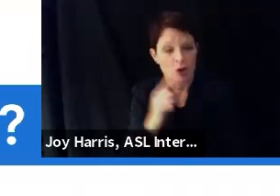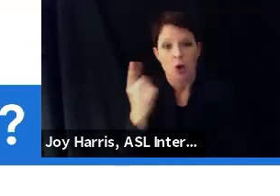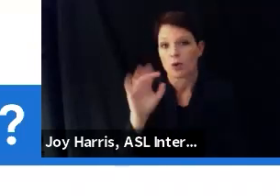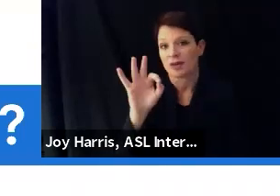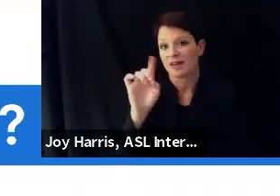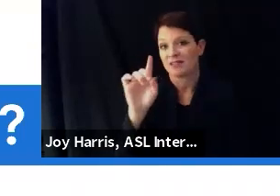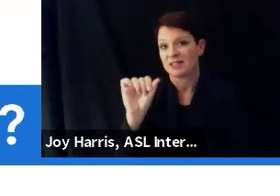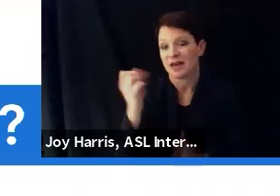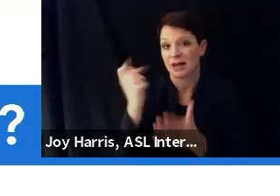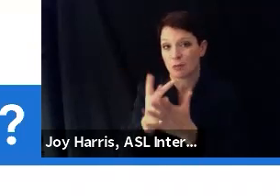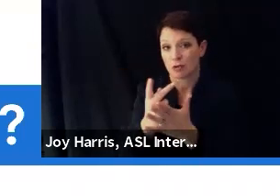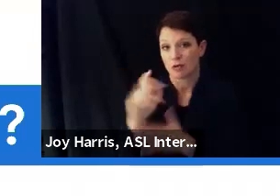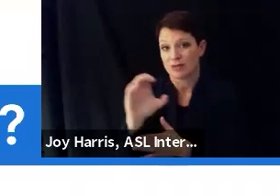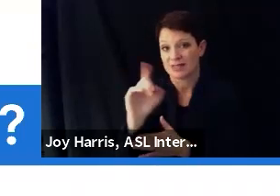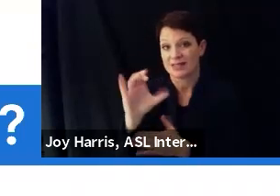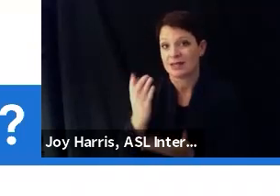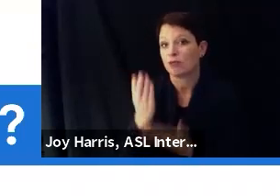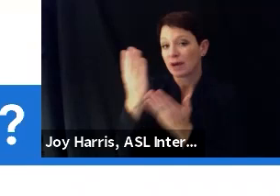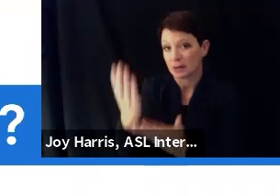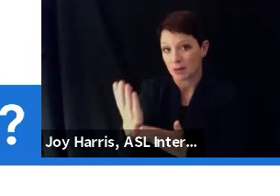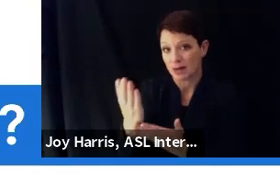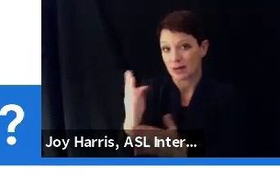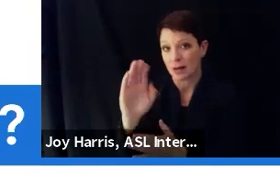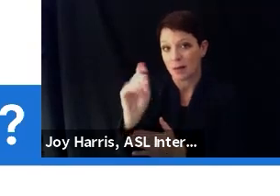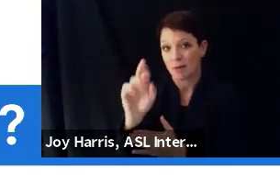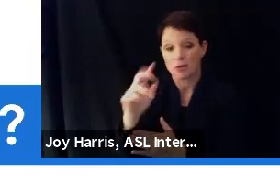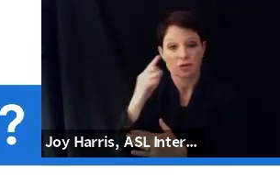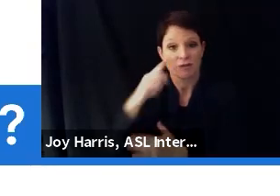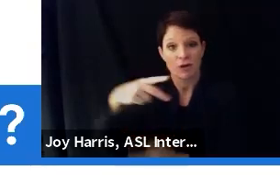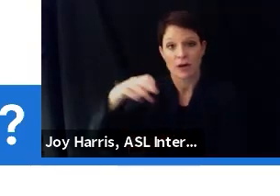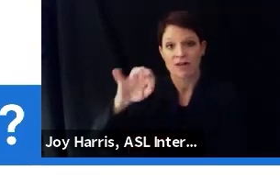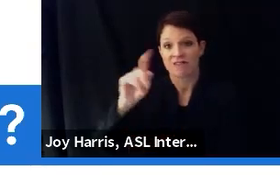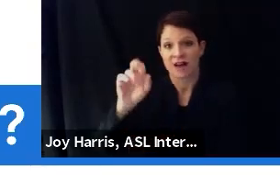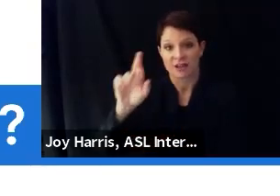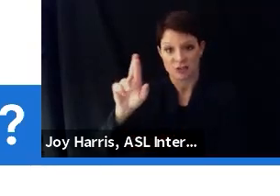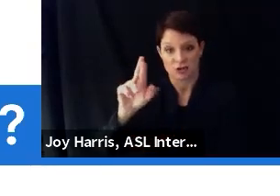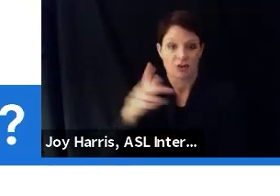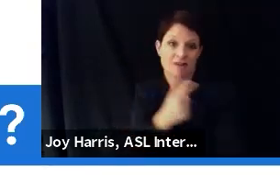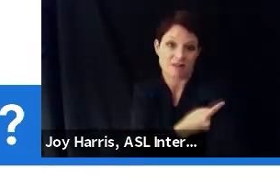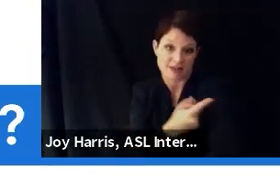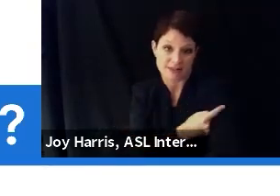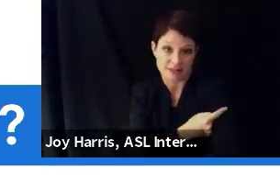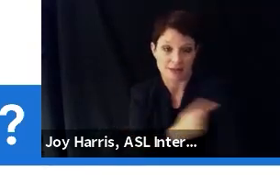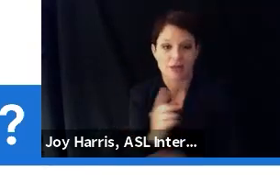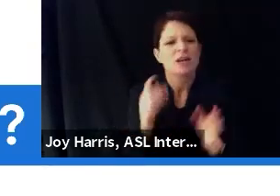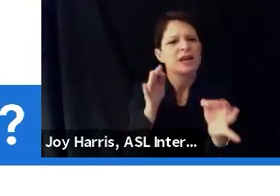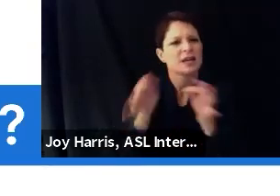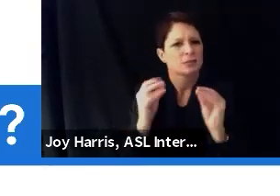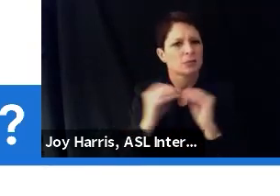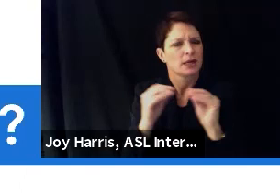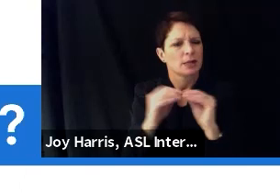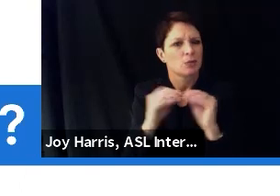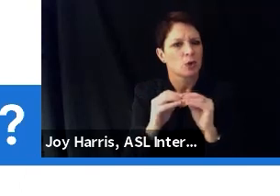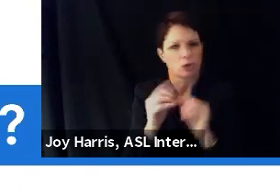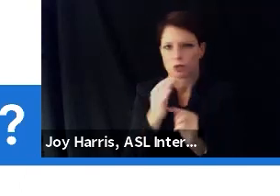authorized and CDC recommended booster shot is for the Pfizer vaccine. We'll talk a little bit more about that in